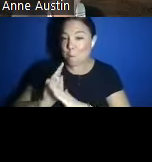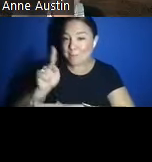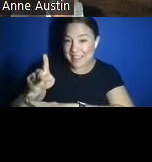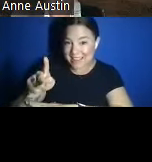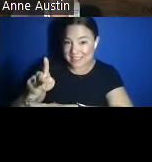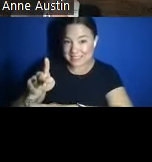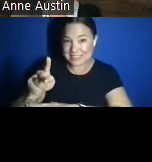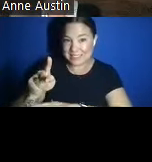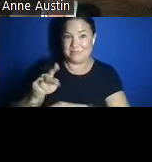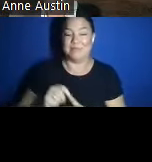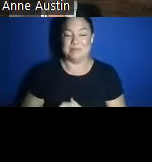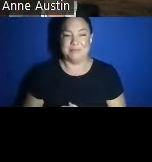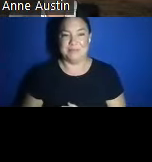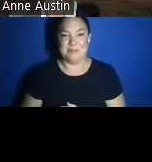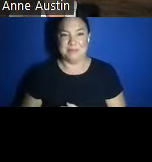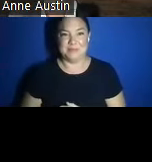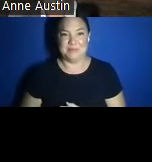out of it.